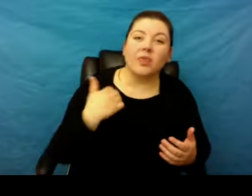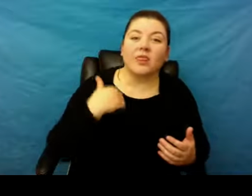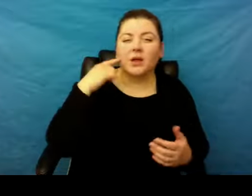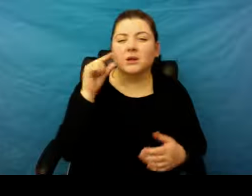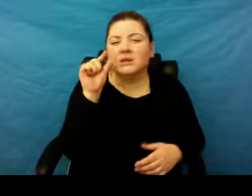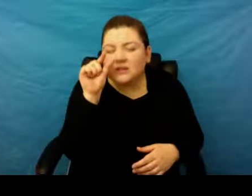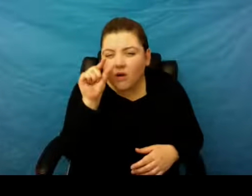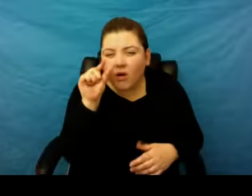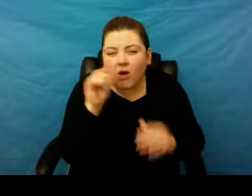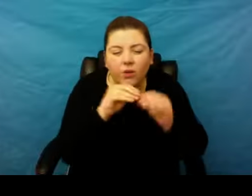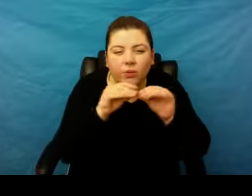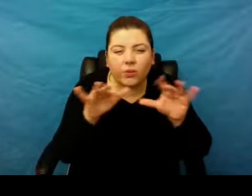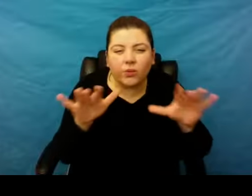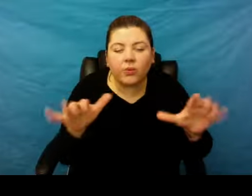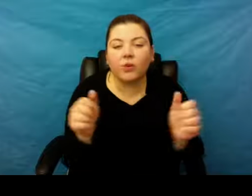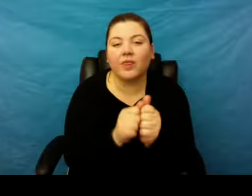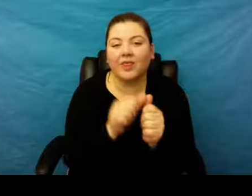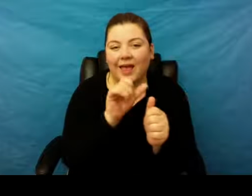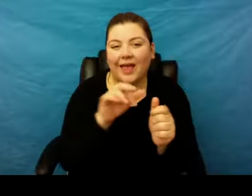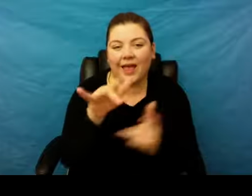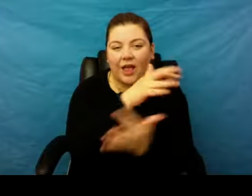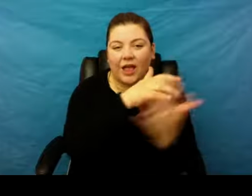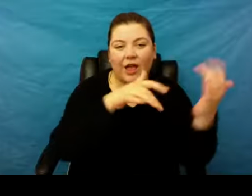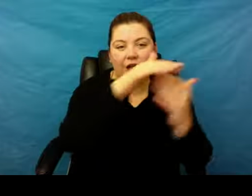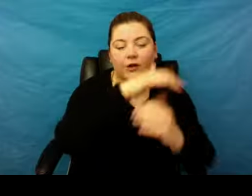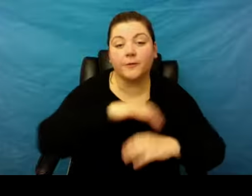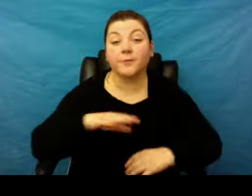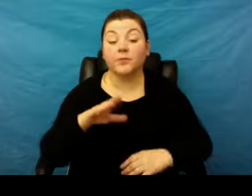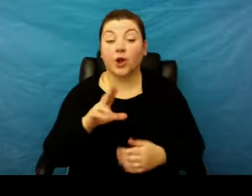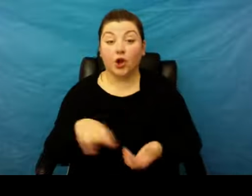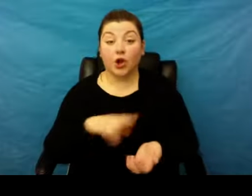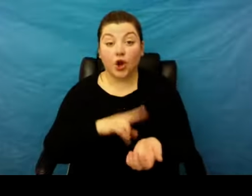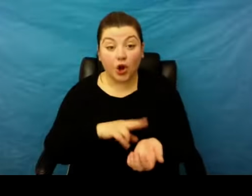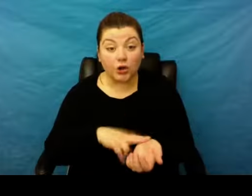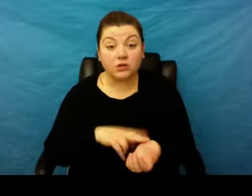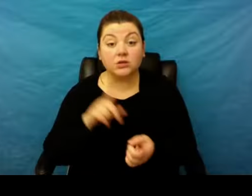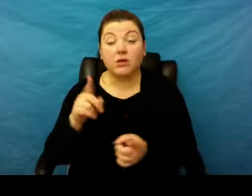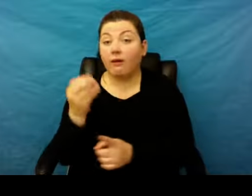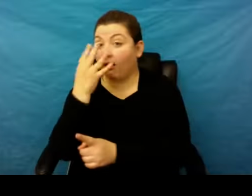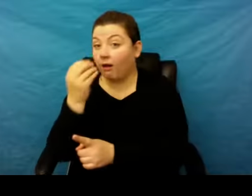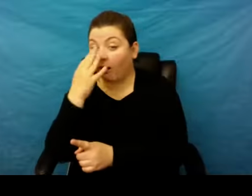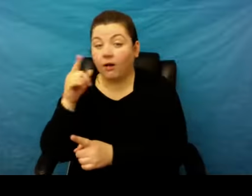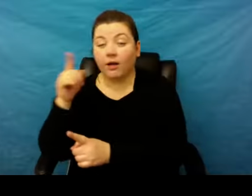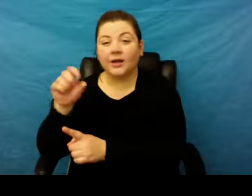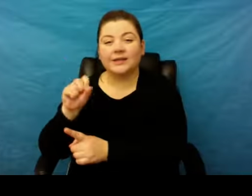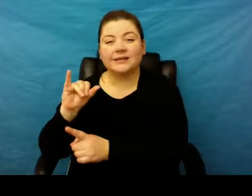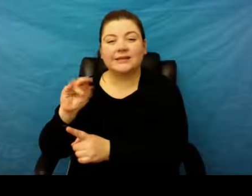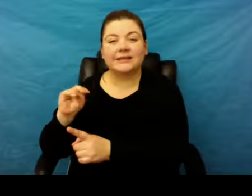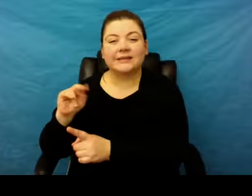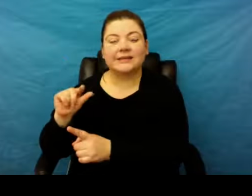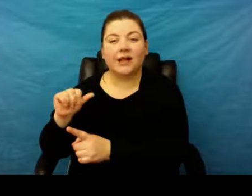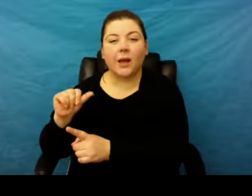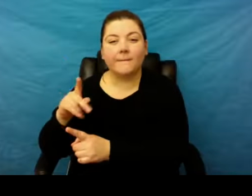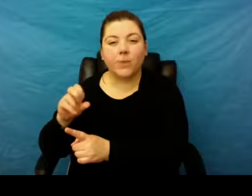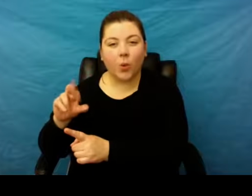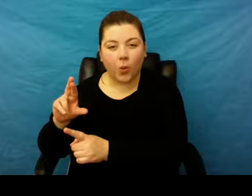spread for nurses, and I know we have a lot in our family. In Hong Kong and Singapore, doing